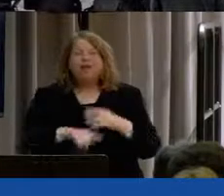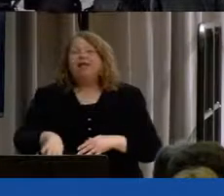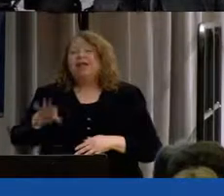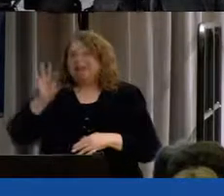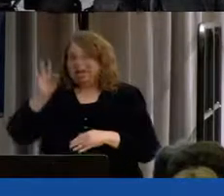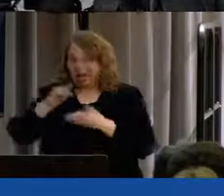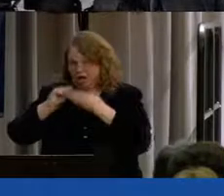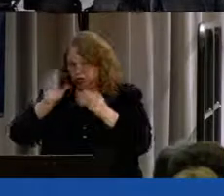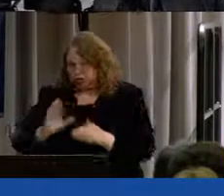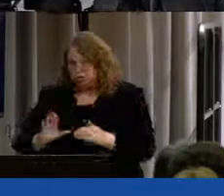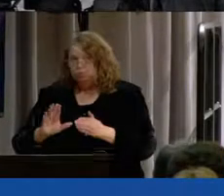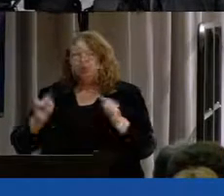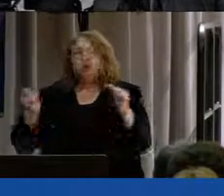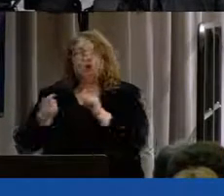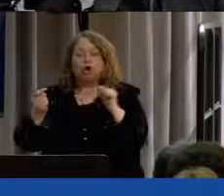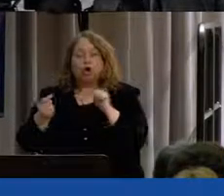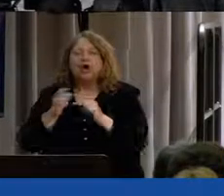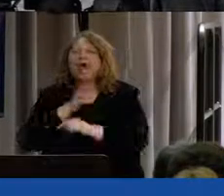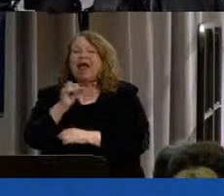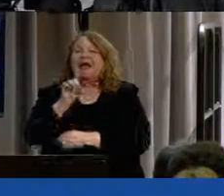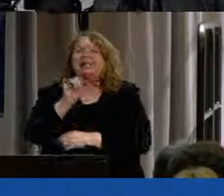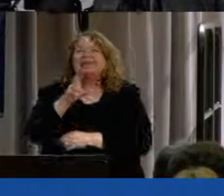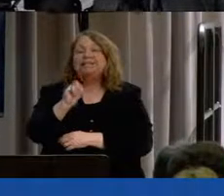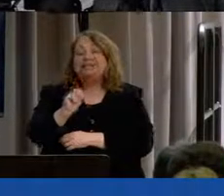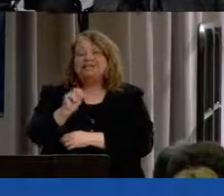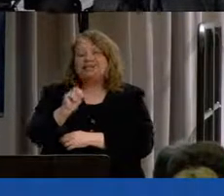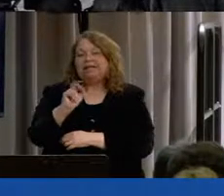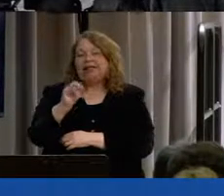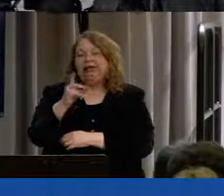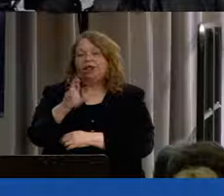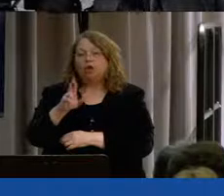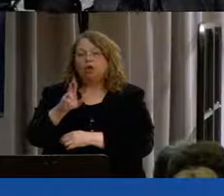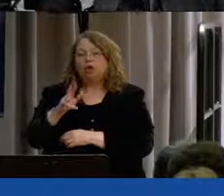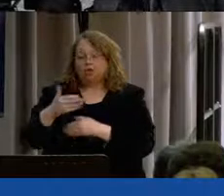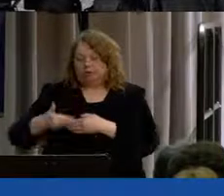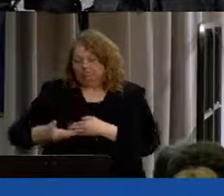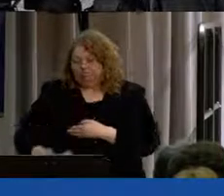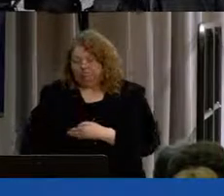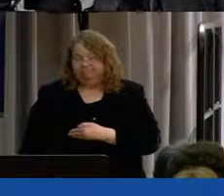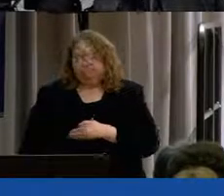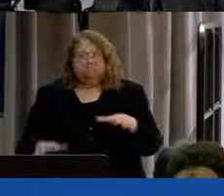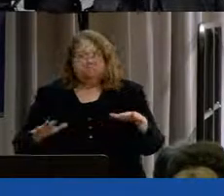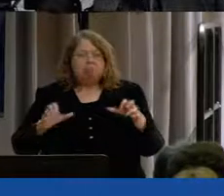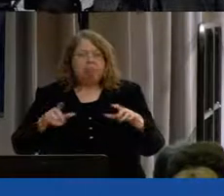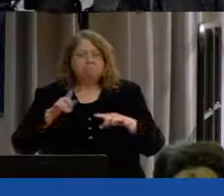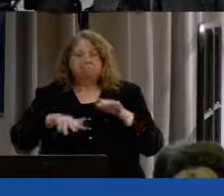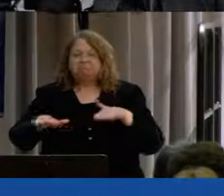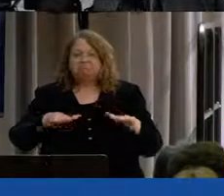including Dean Kaler, who was paralyzed from the waist down from that moment all on.